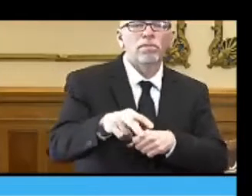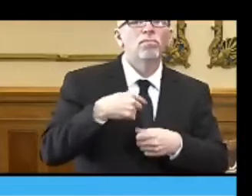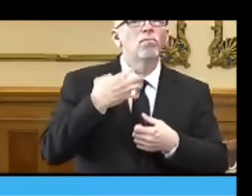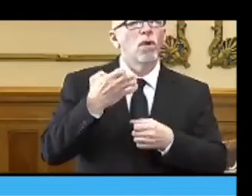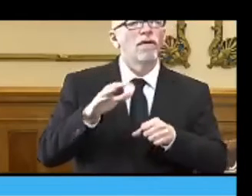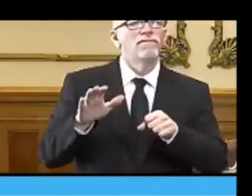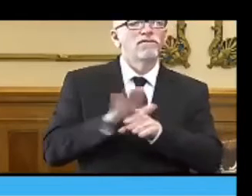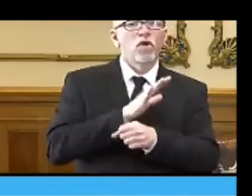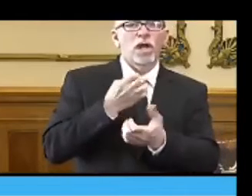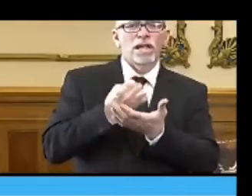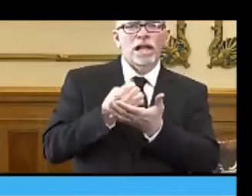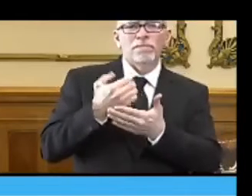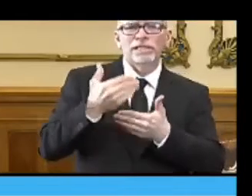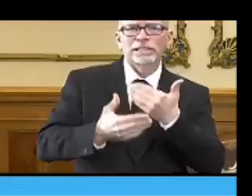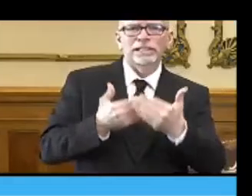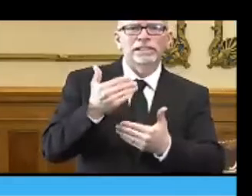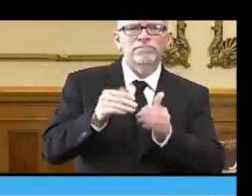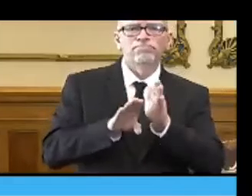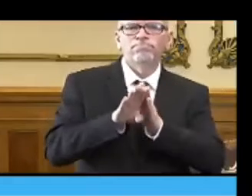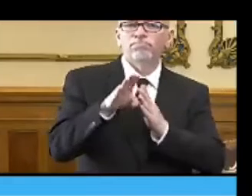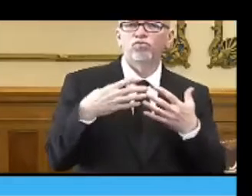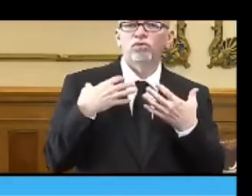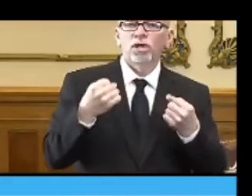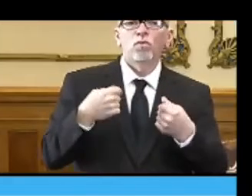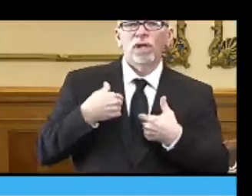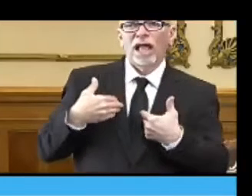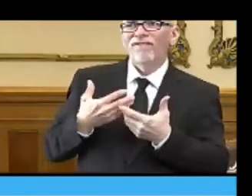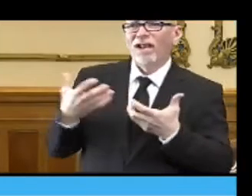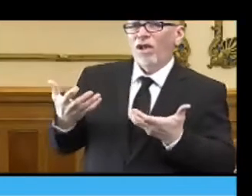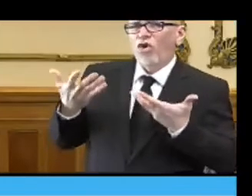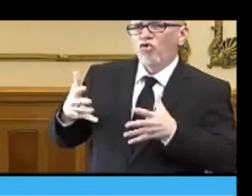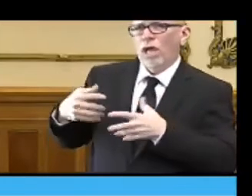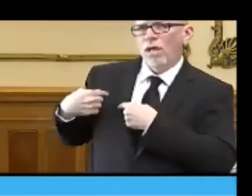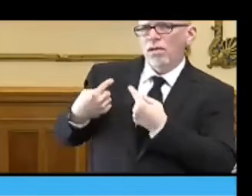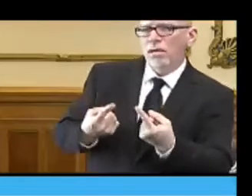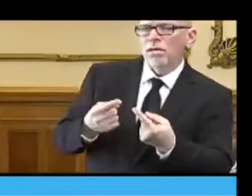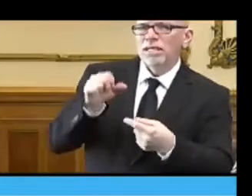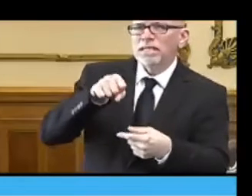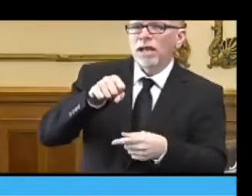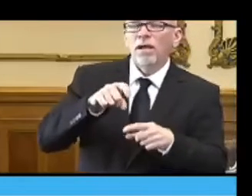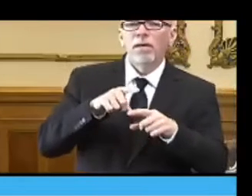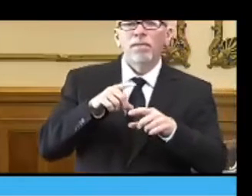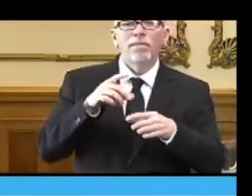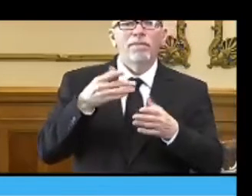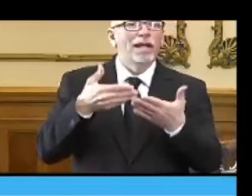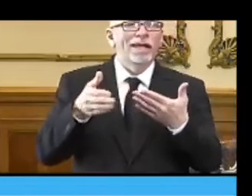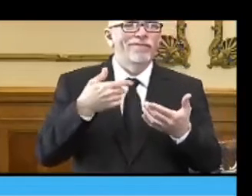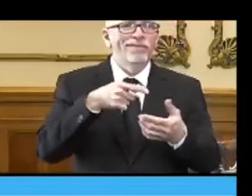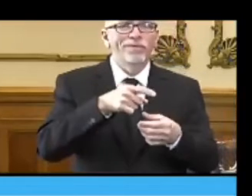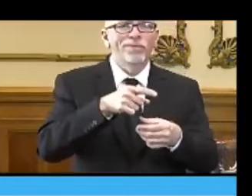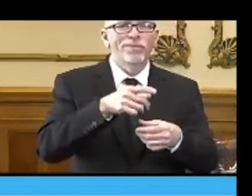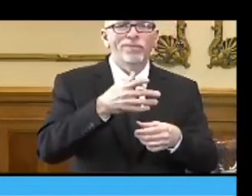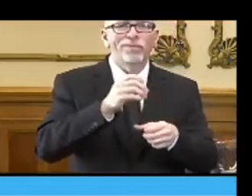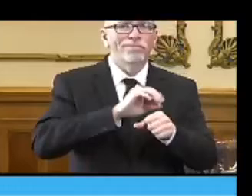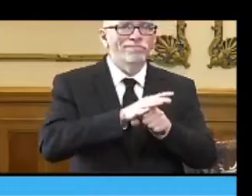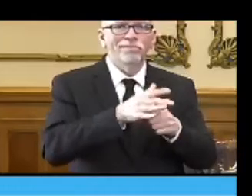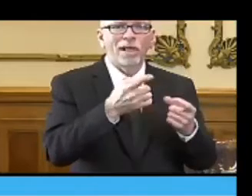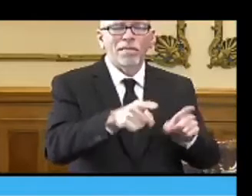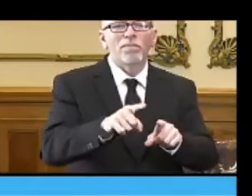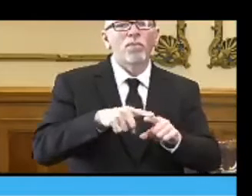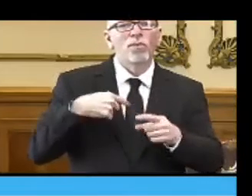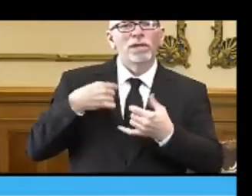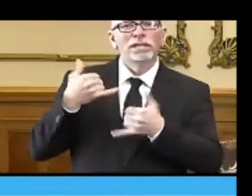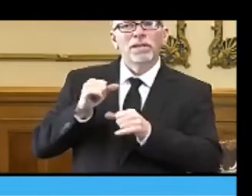economic recovery activity. We already have lots going on even as we speak in spite of the pandemic. We want to make sure that